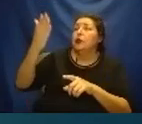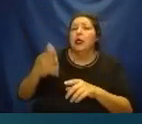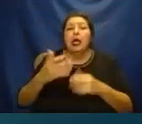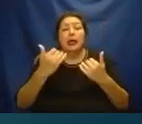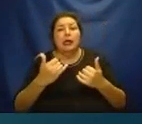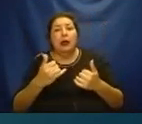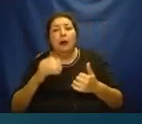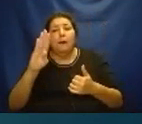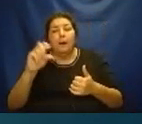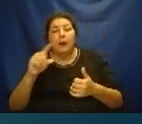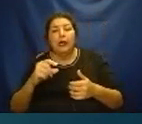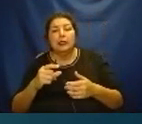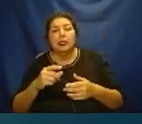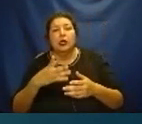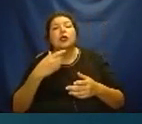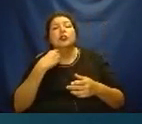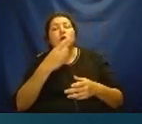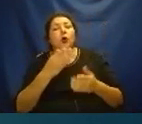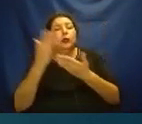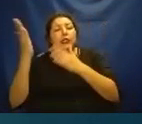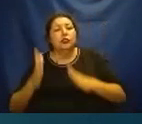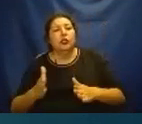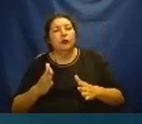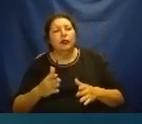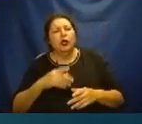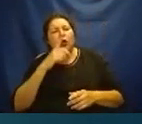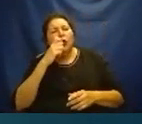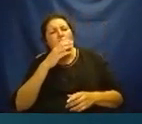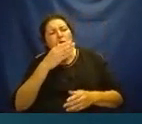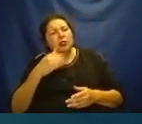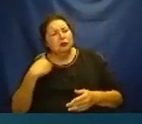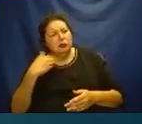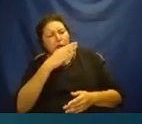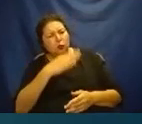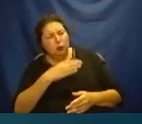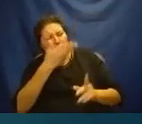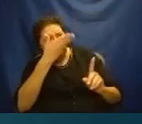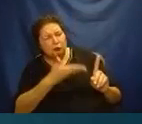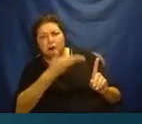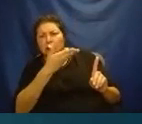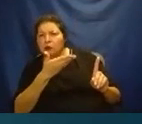charge of the reapers, "Whose young woman is this?"